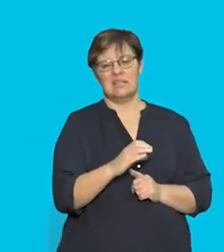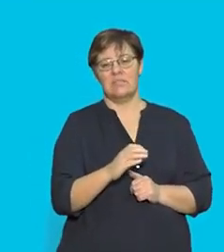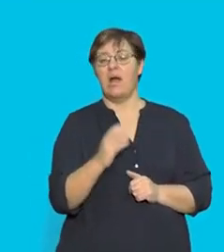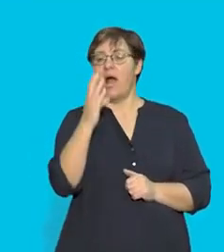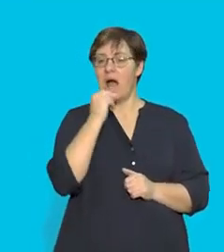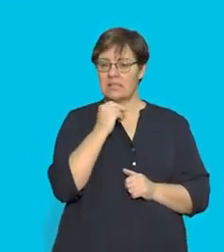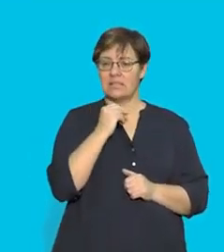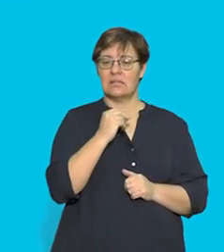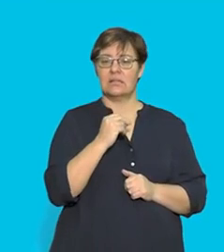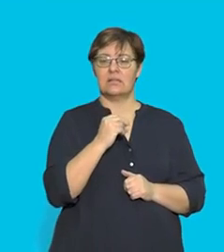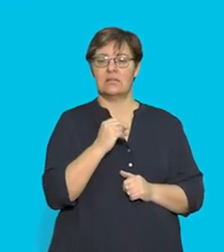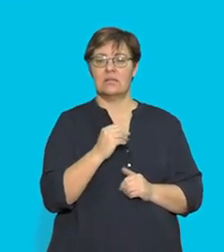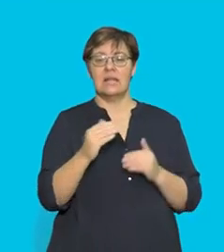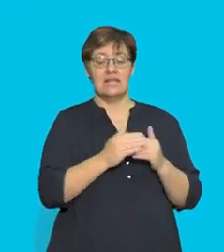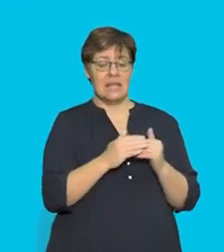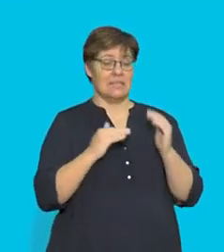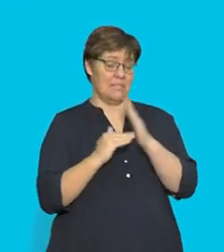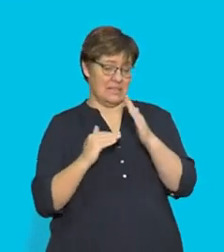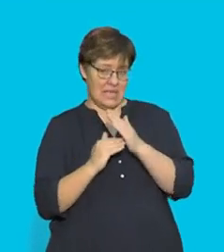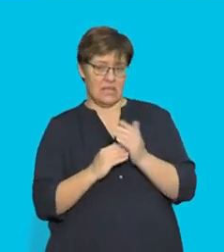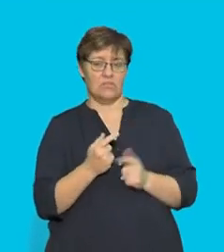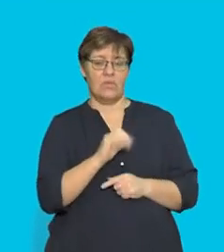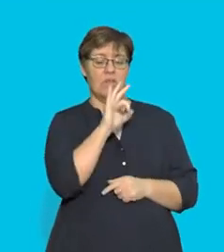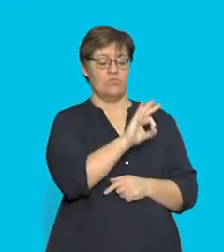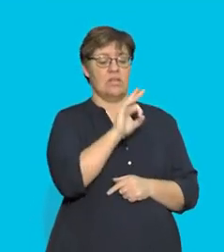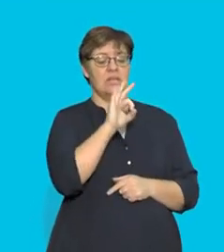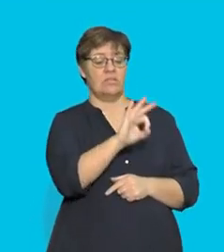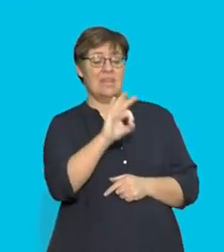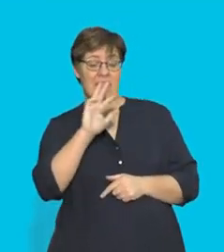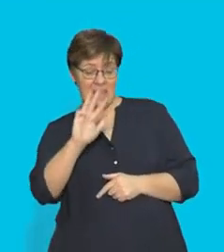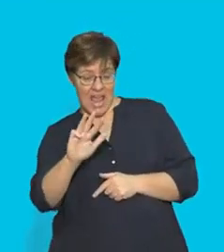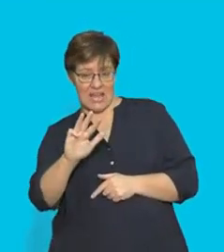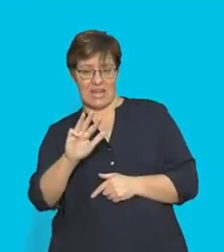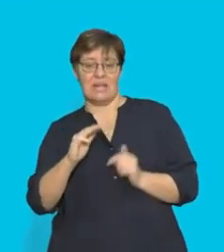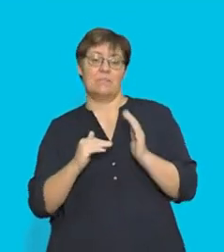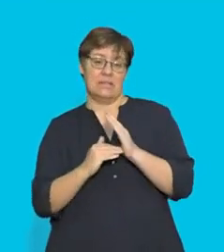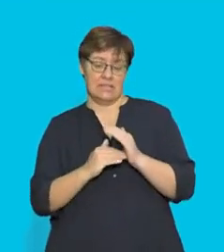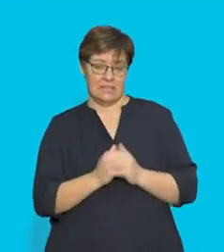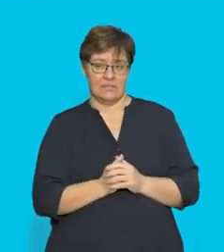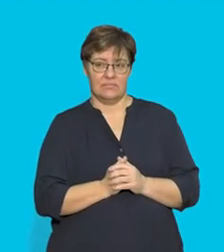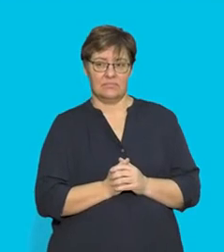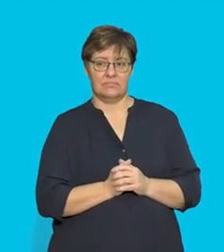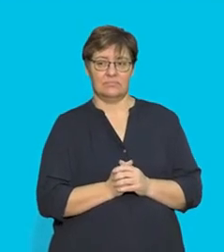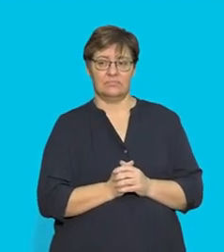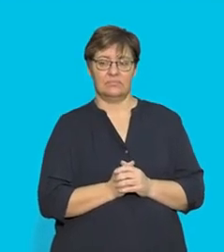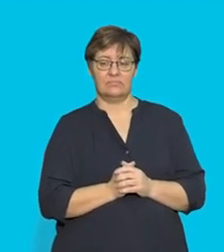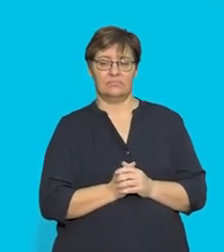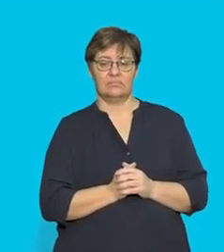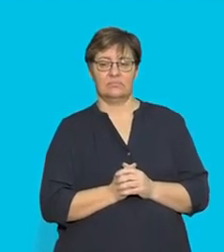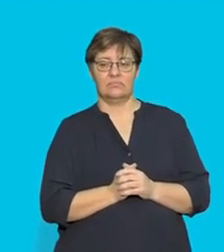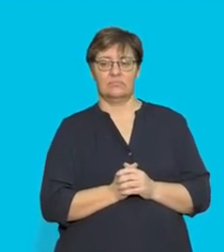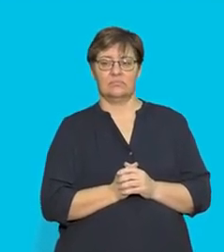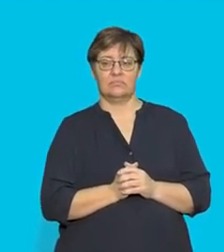they did ask us to do it to the nearest meter. So 338.8 becomes 339 meters. So